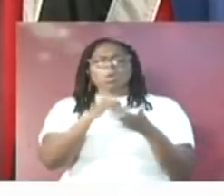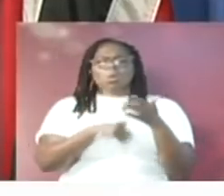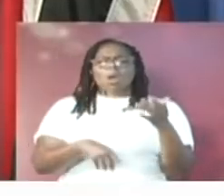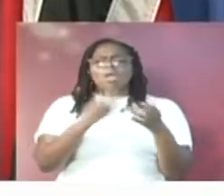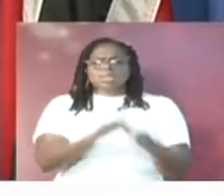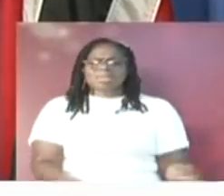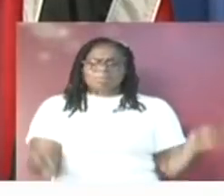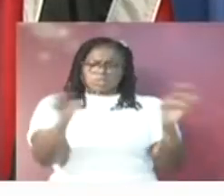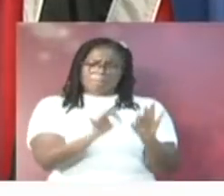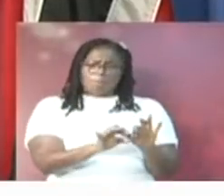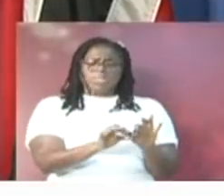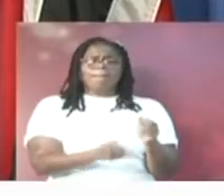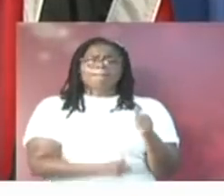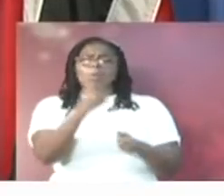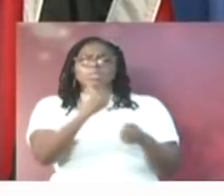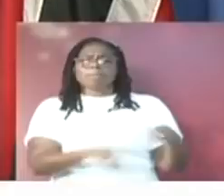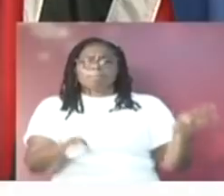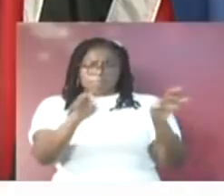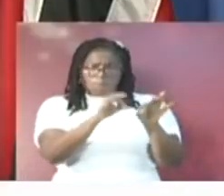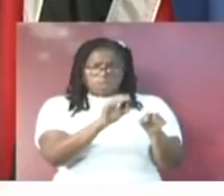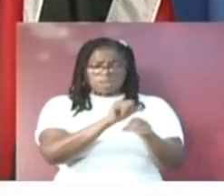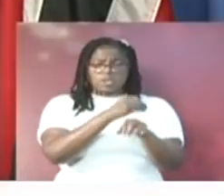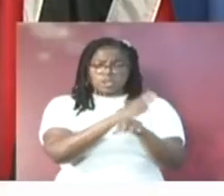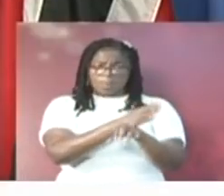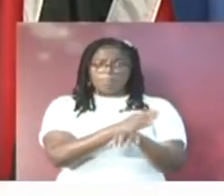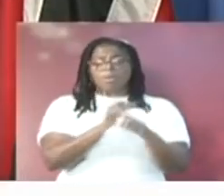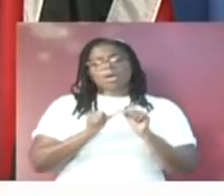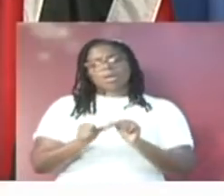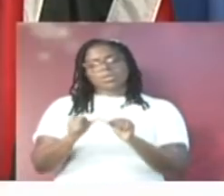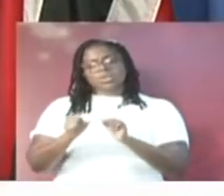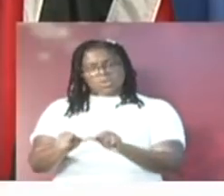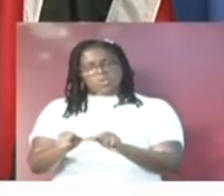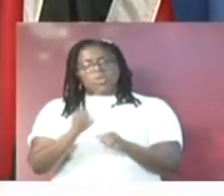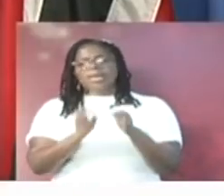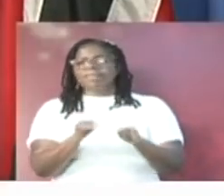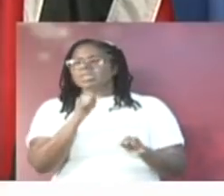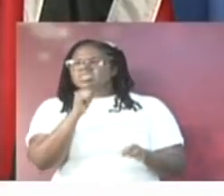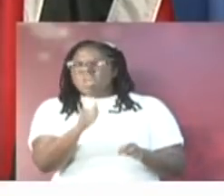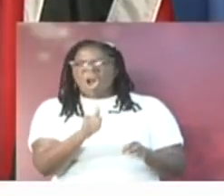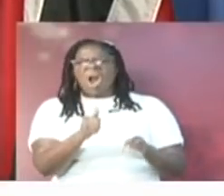also, if you do, as we expect you would as responsible people,